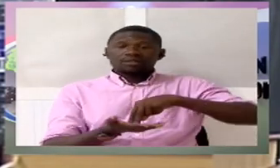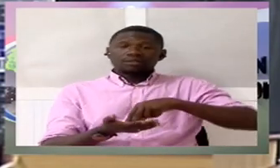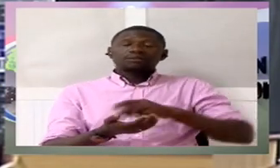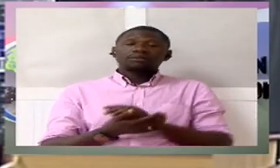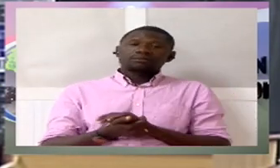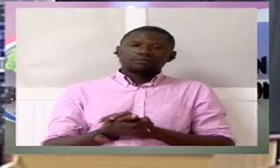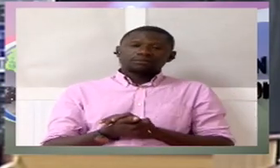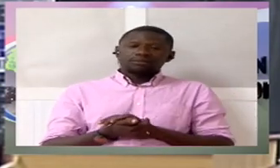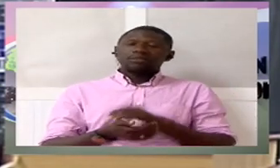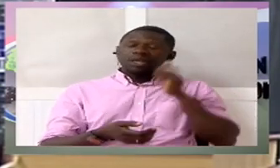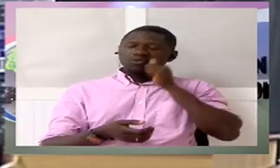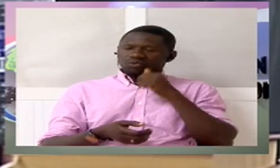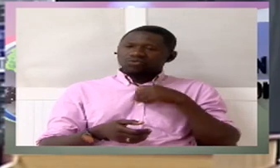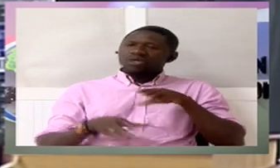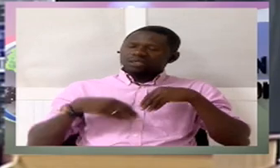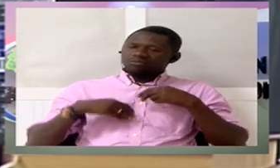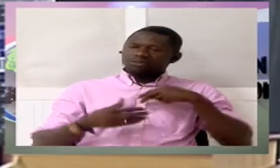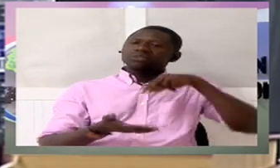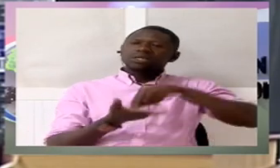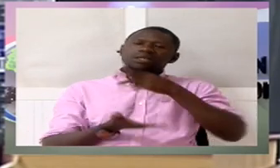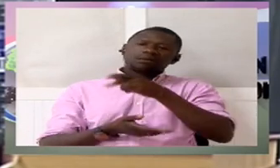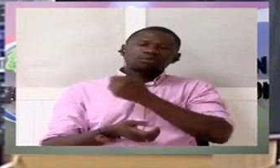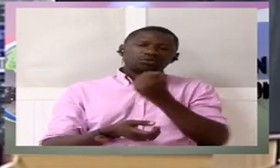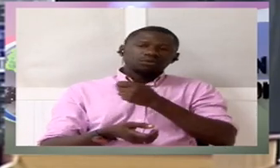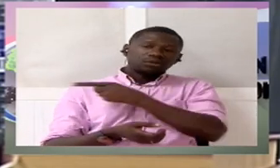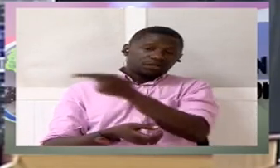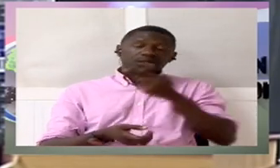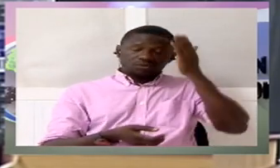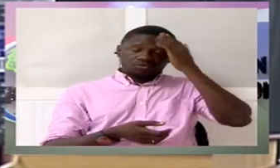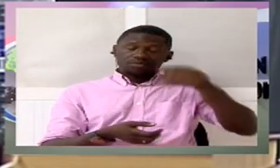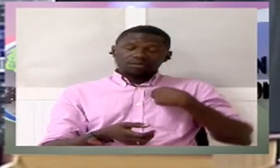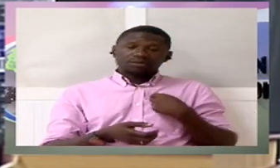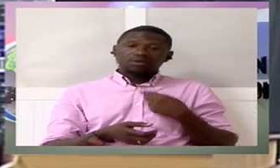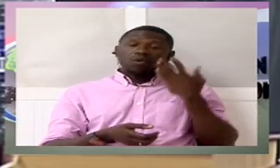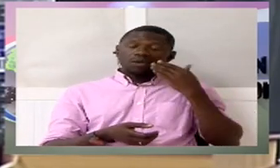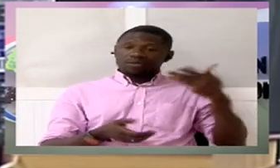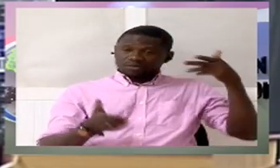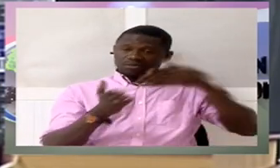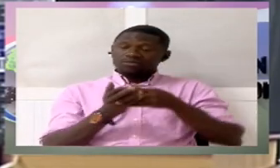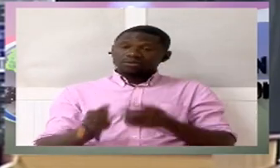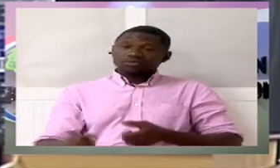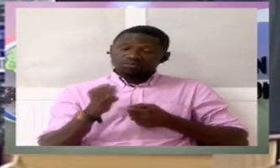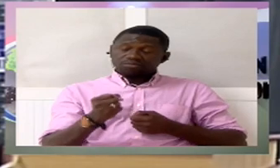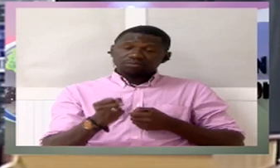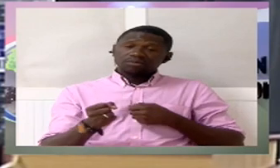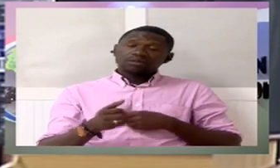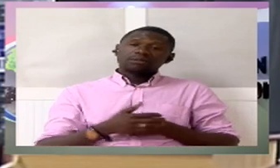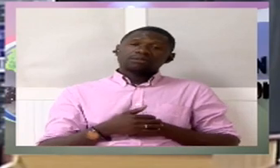because yen lone. They used to allow me to stand there because they knew me. When he got to me and shook my